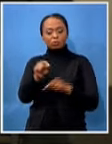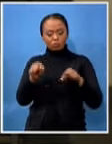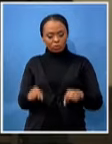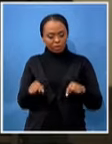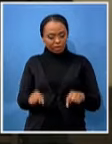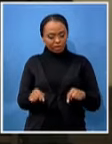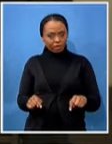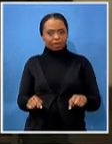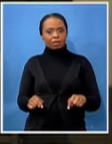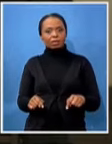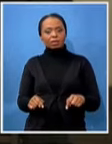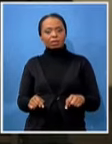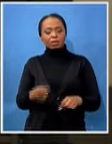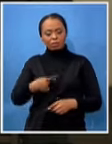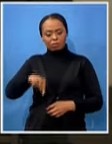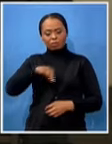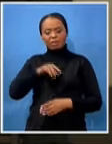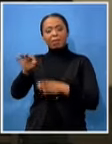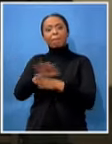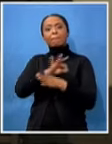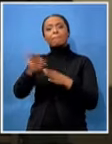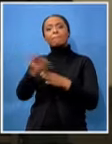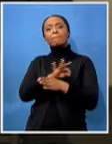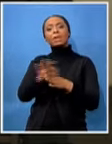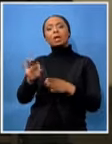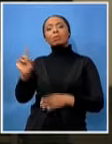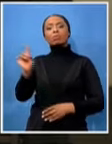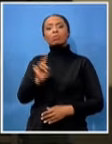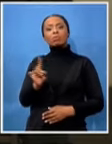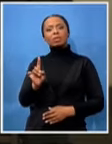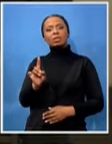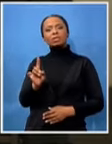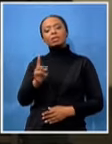see how things are kind of